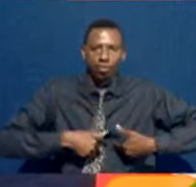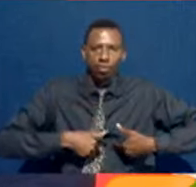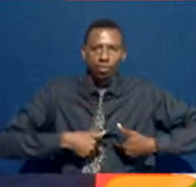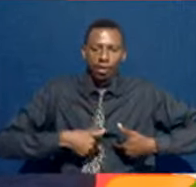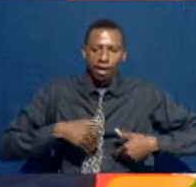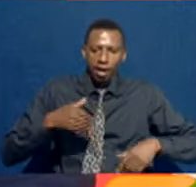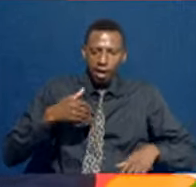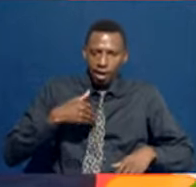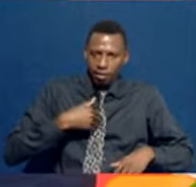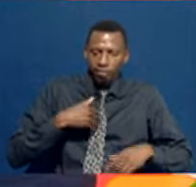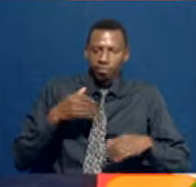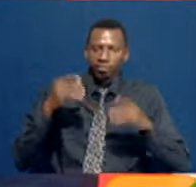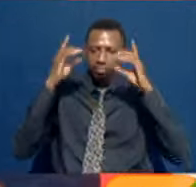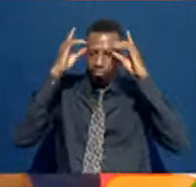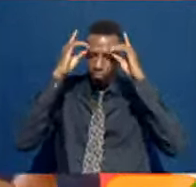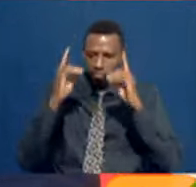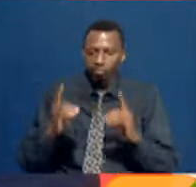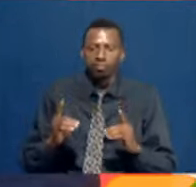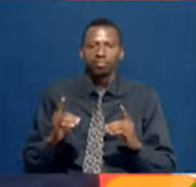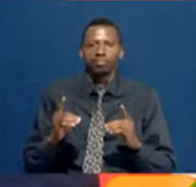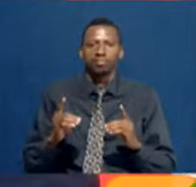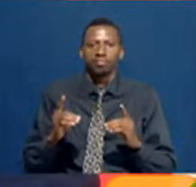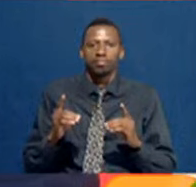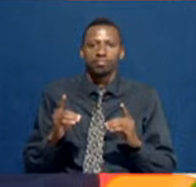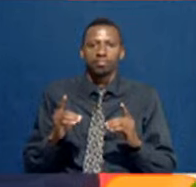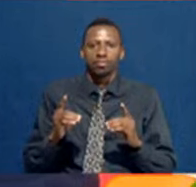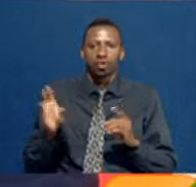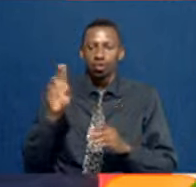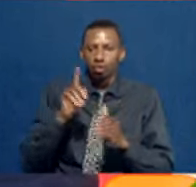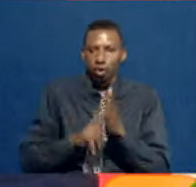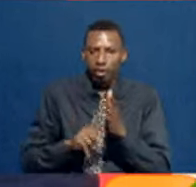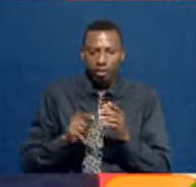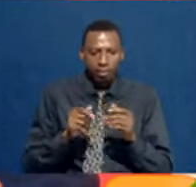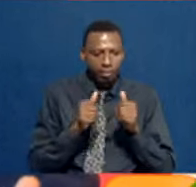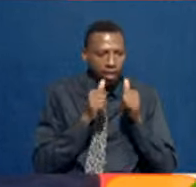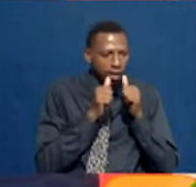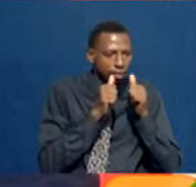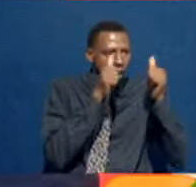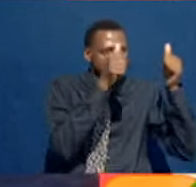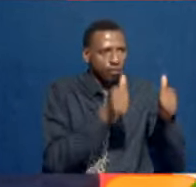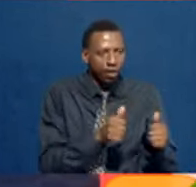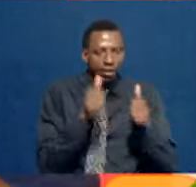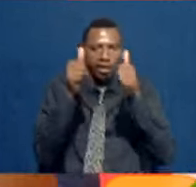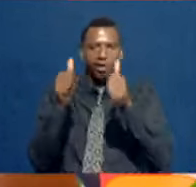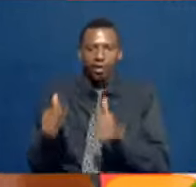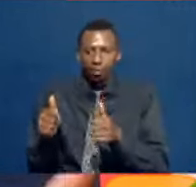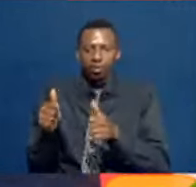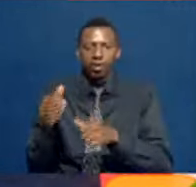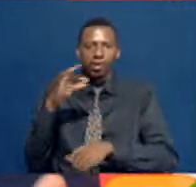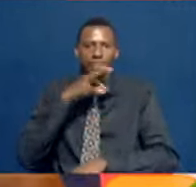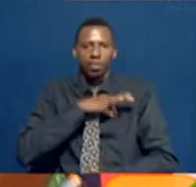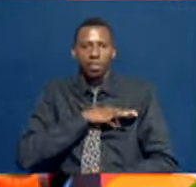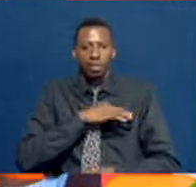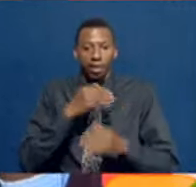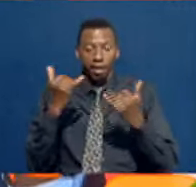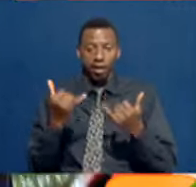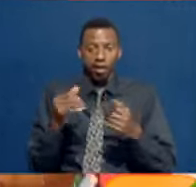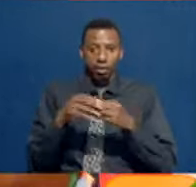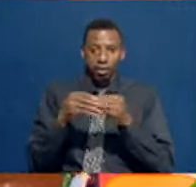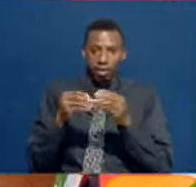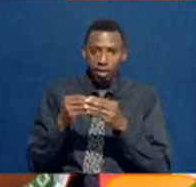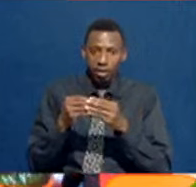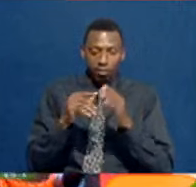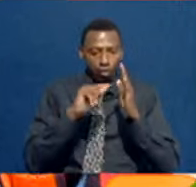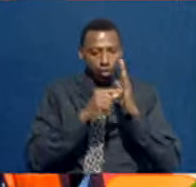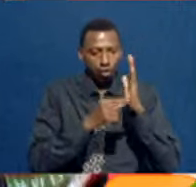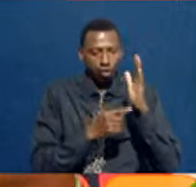pie of advertisement revenues. They are now creating content for